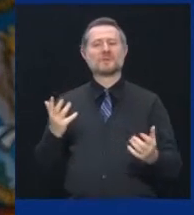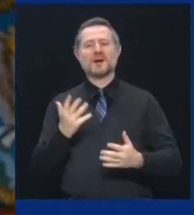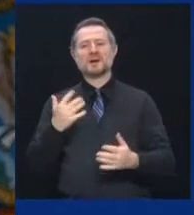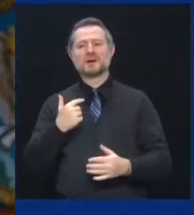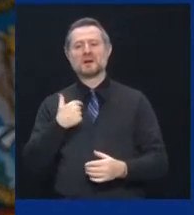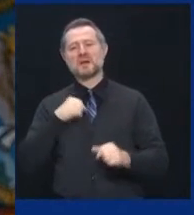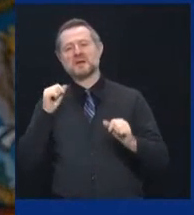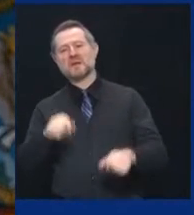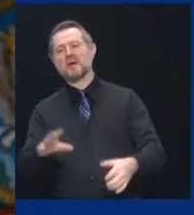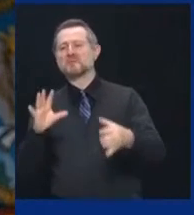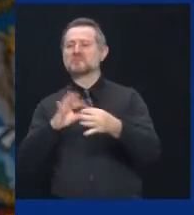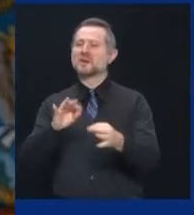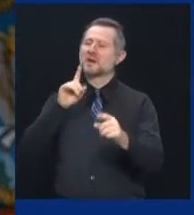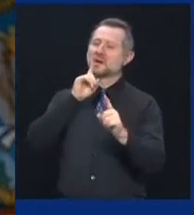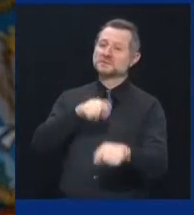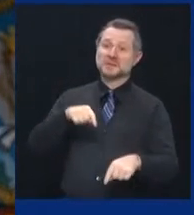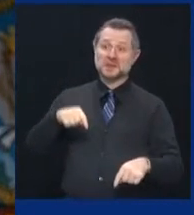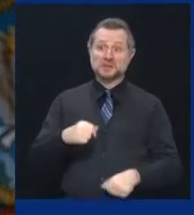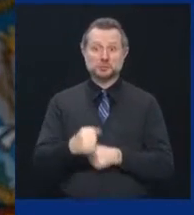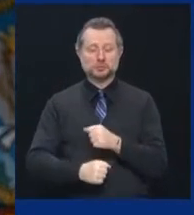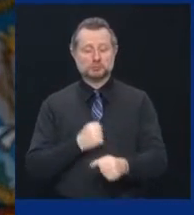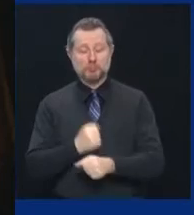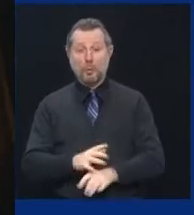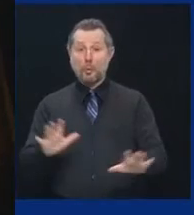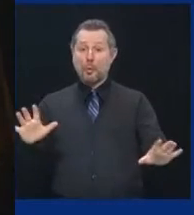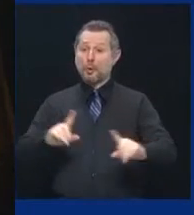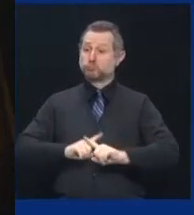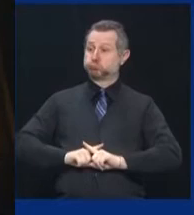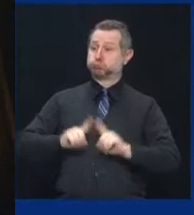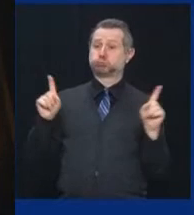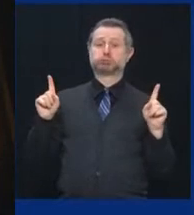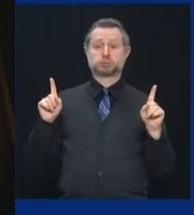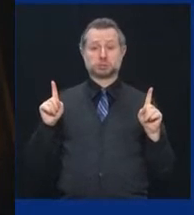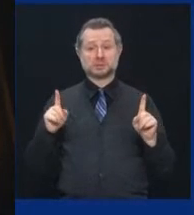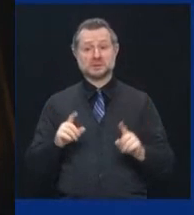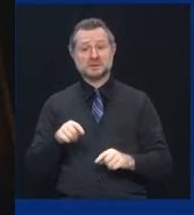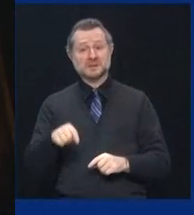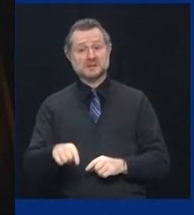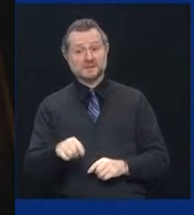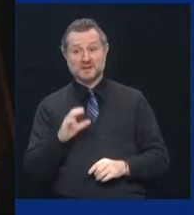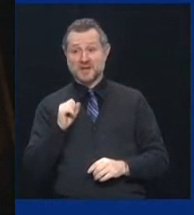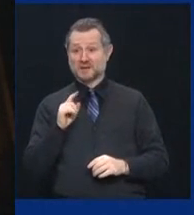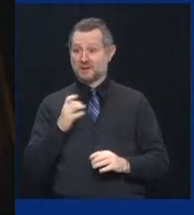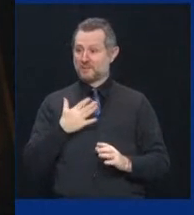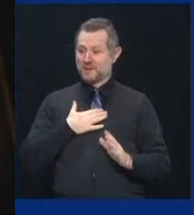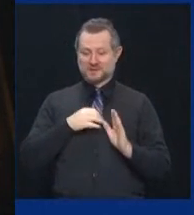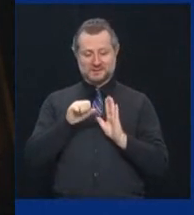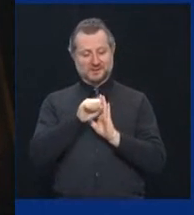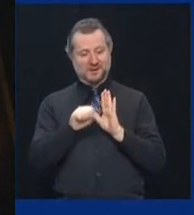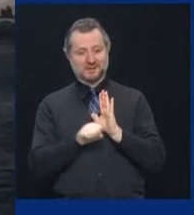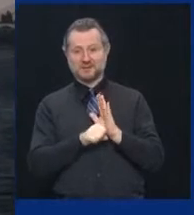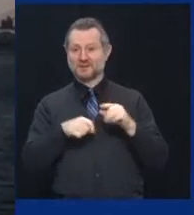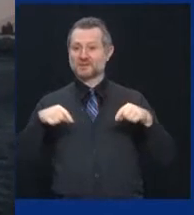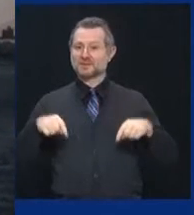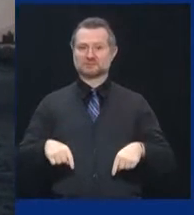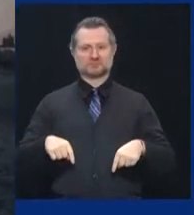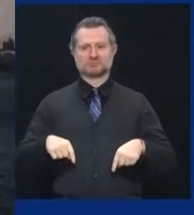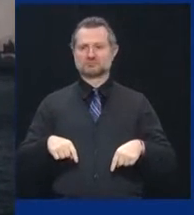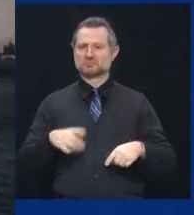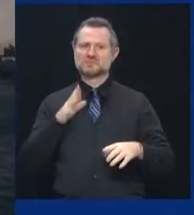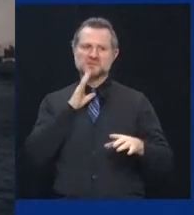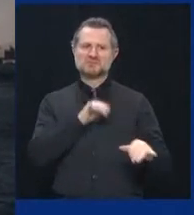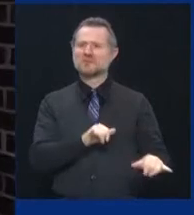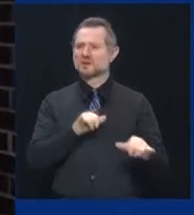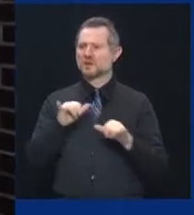but. What is the state of our state? Well, in some ways, it is like the state of the nation, and indeed the state